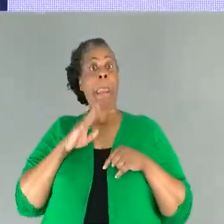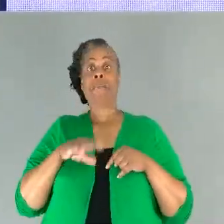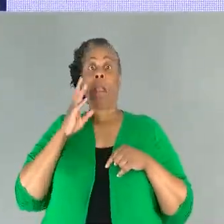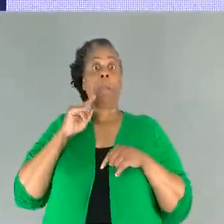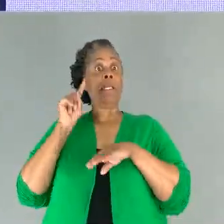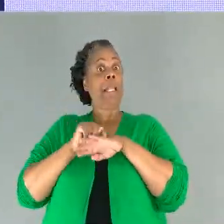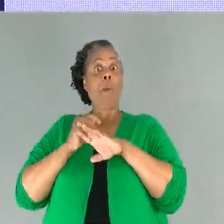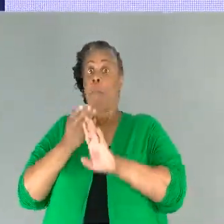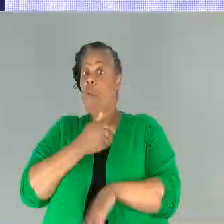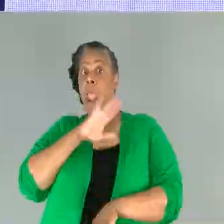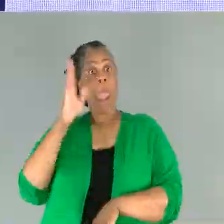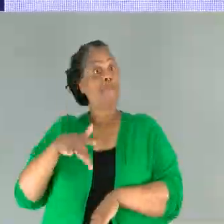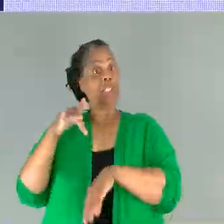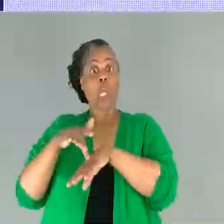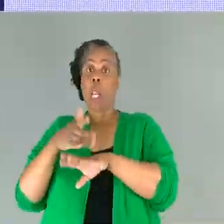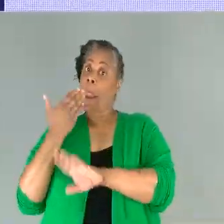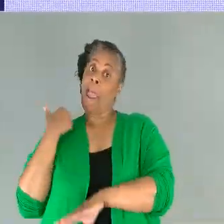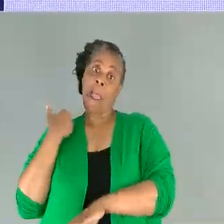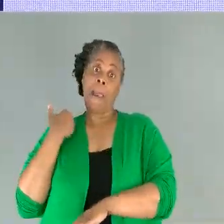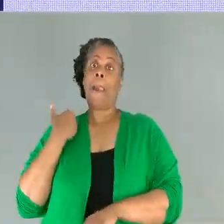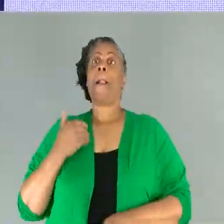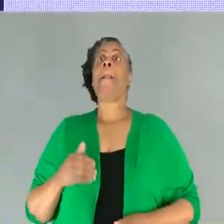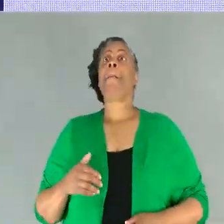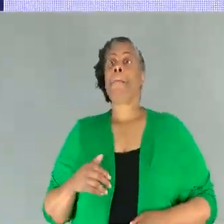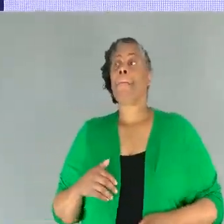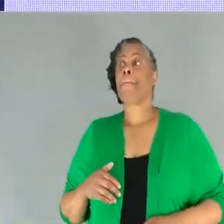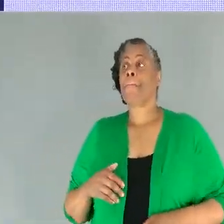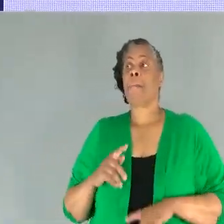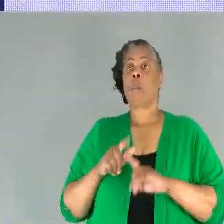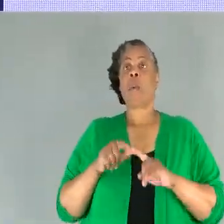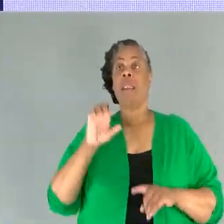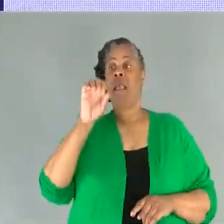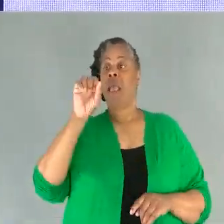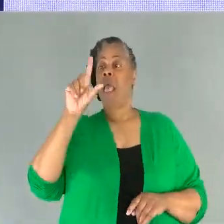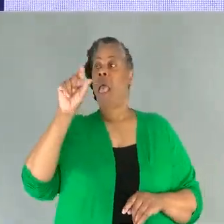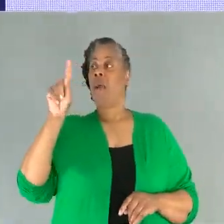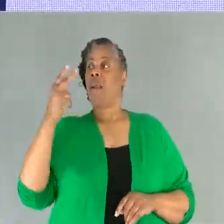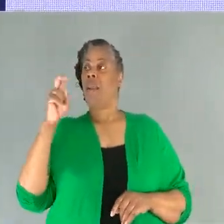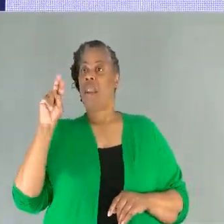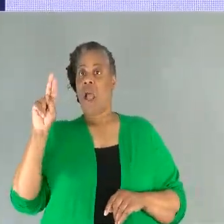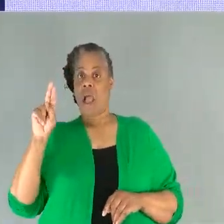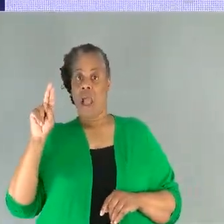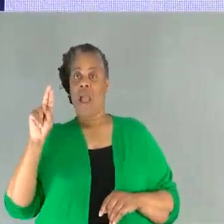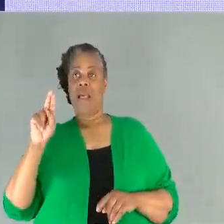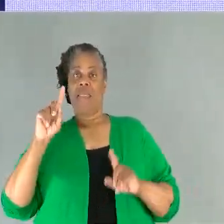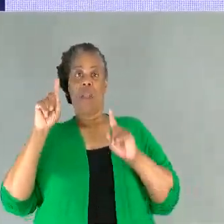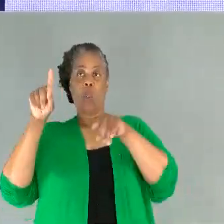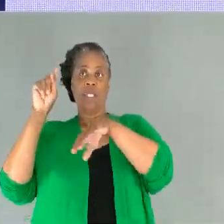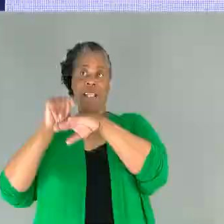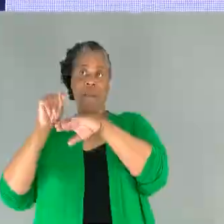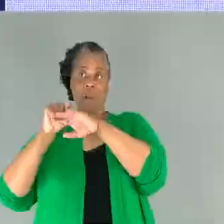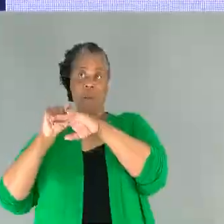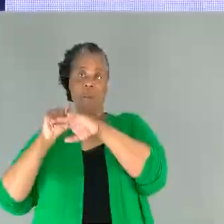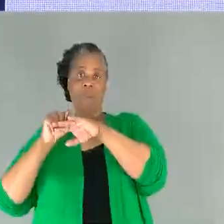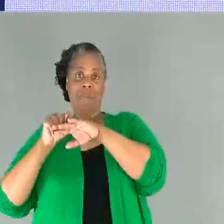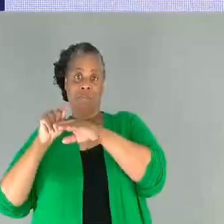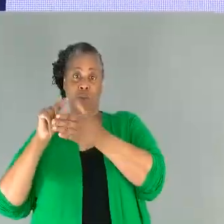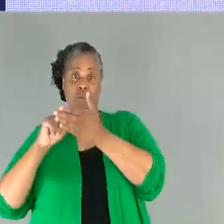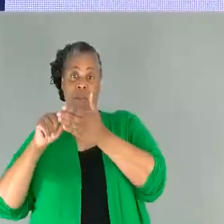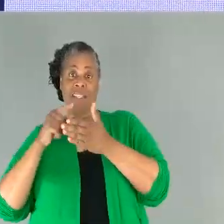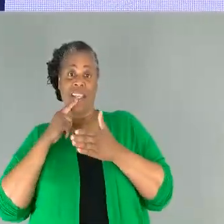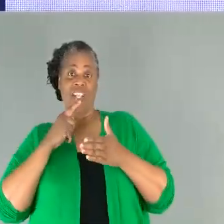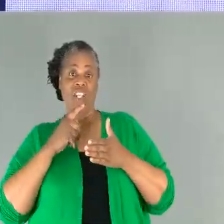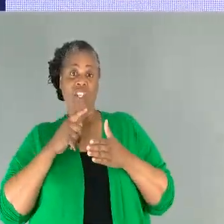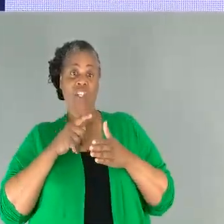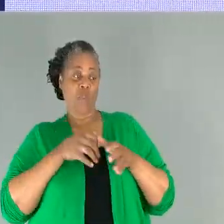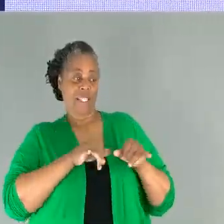to the temple before, because when Elkanah and Peninnah would go up to the temple, the text says that Hannah would